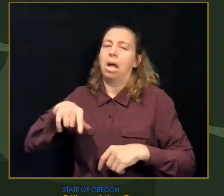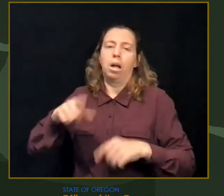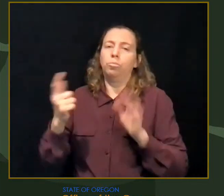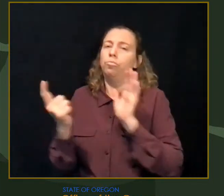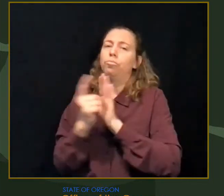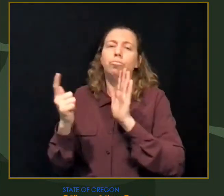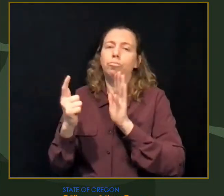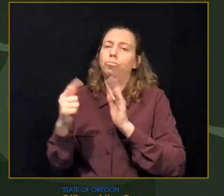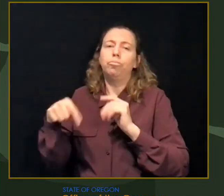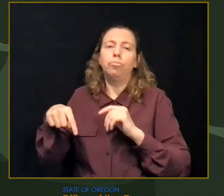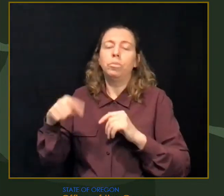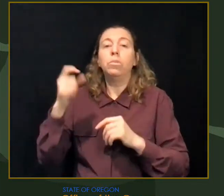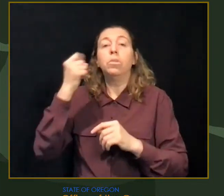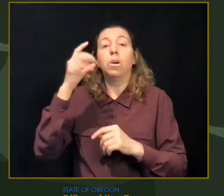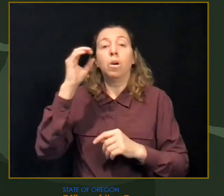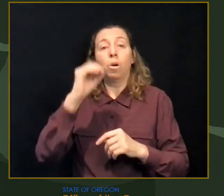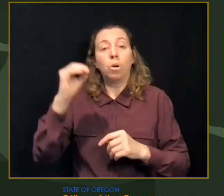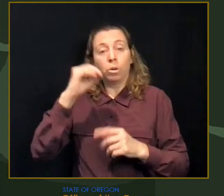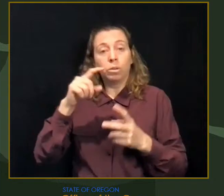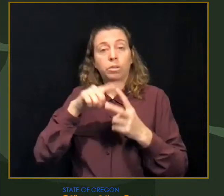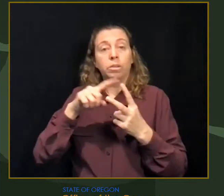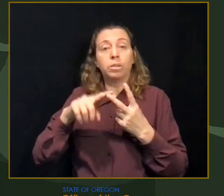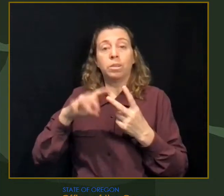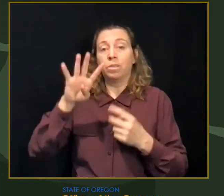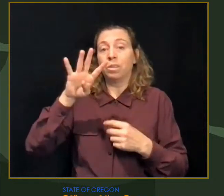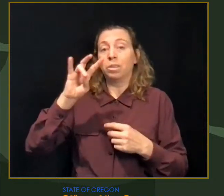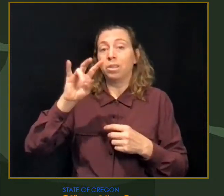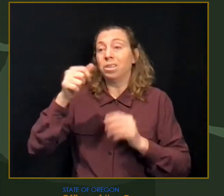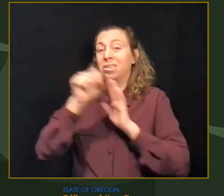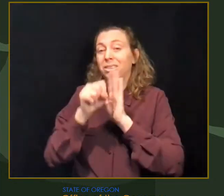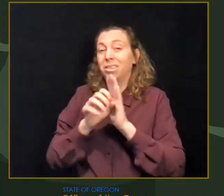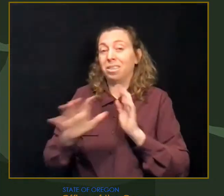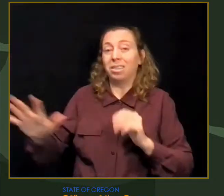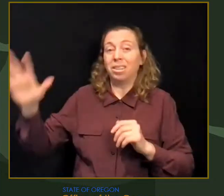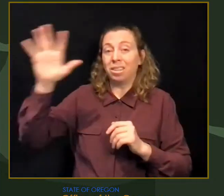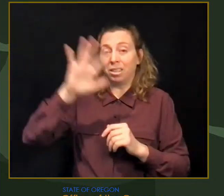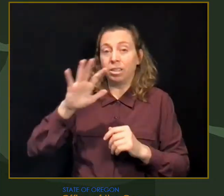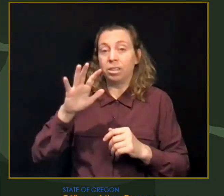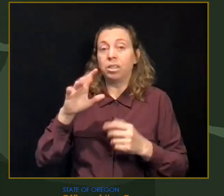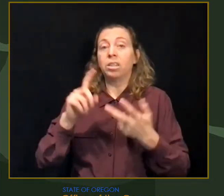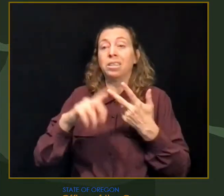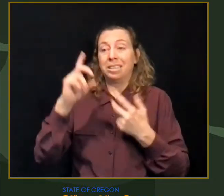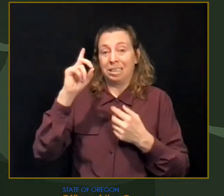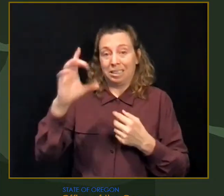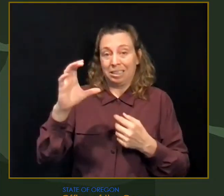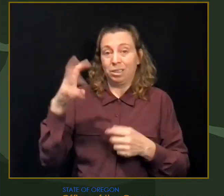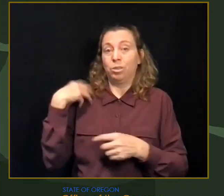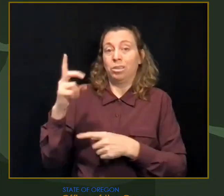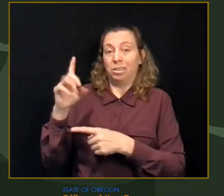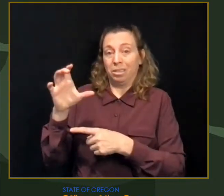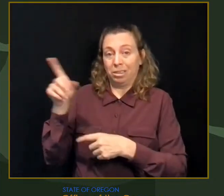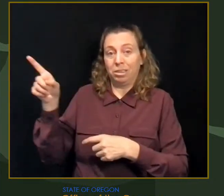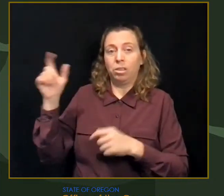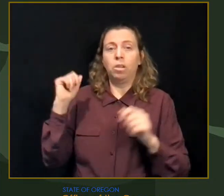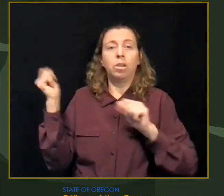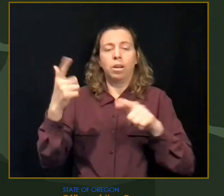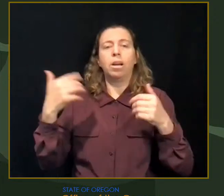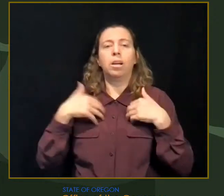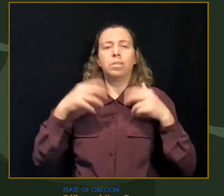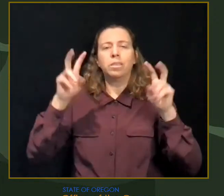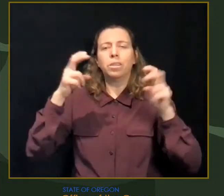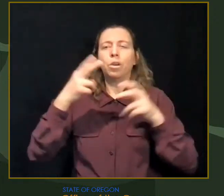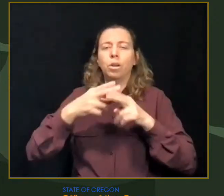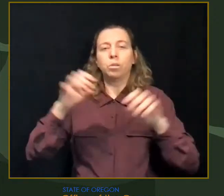of Columbia, continue to have emergency orders in place, and I expect Oregonians to comply with